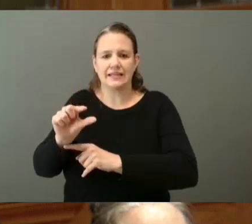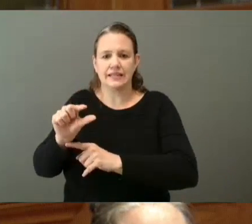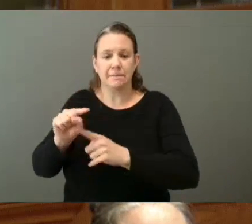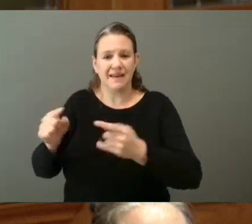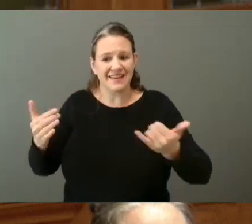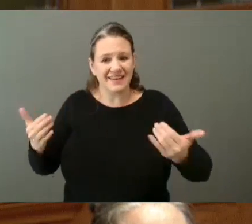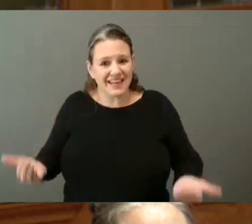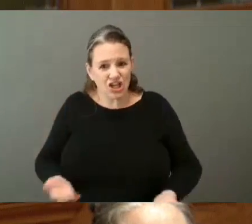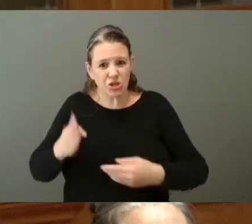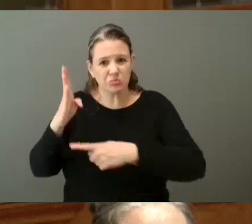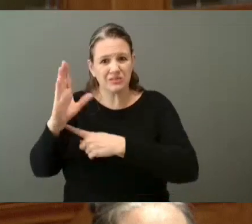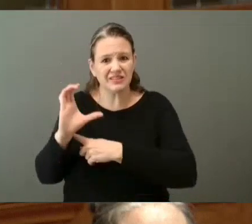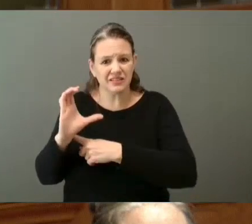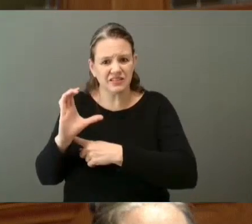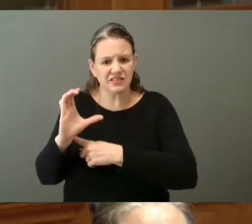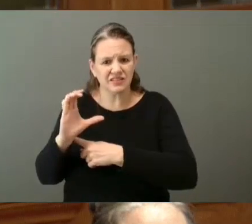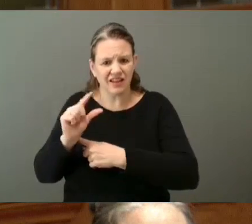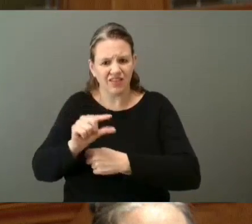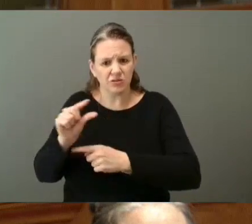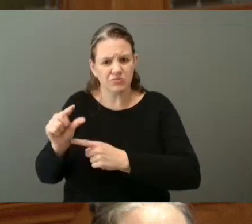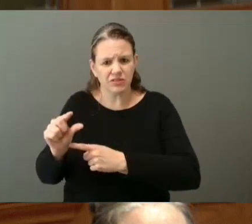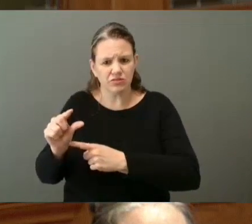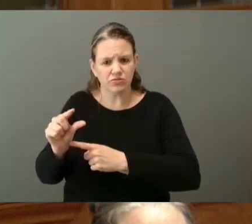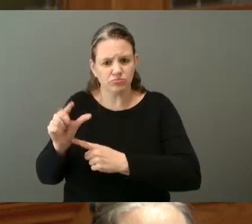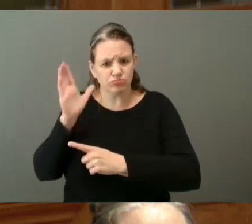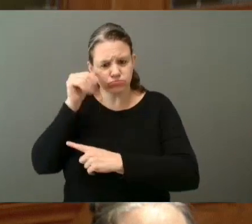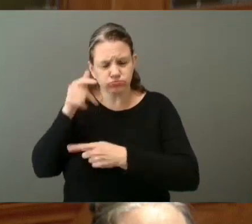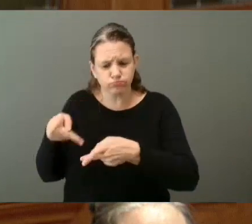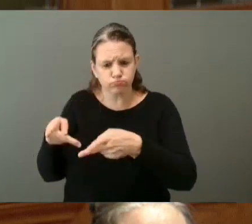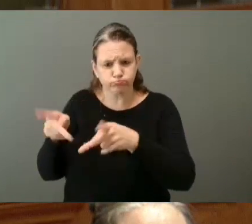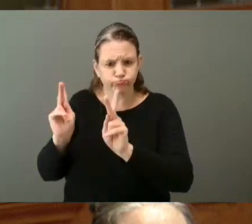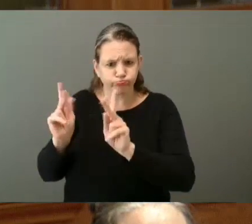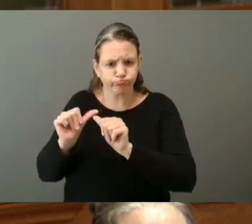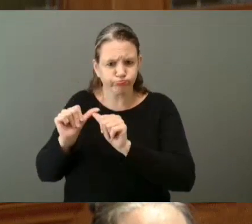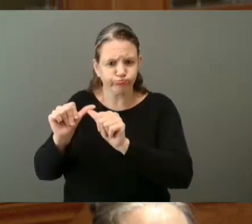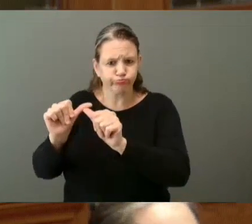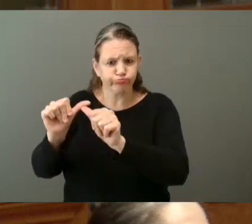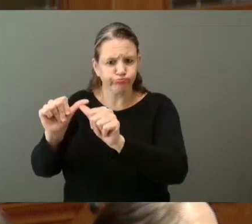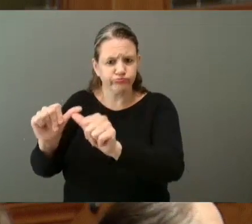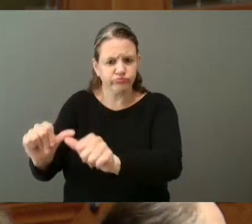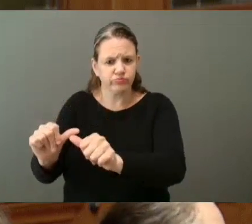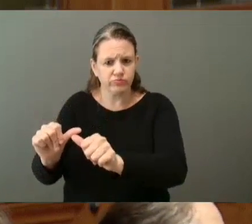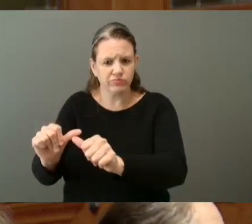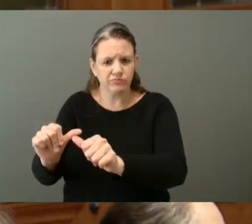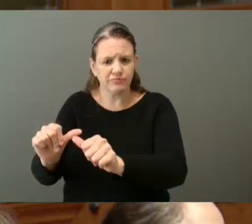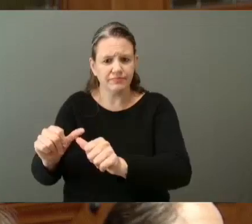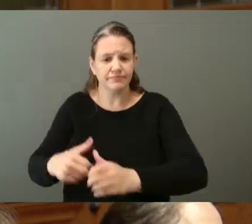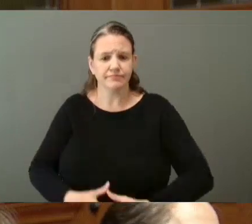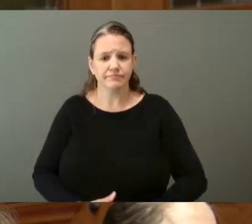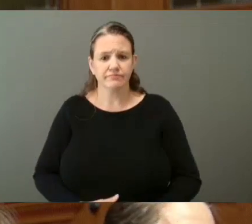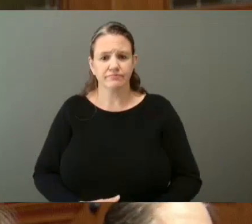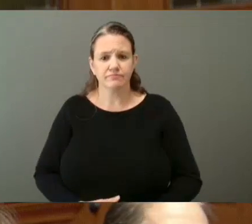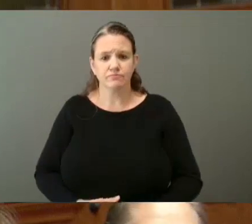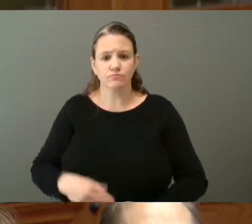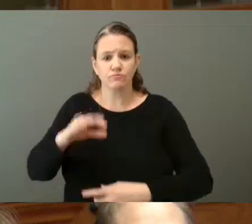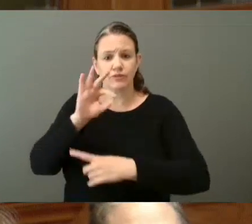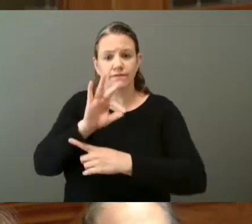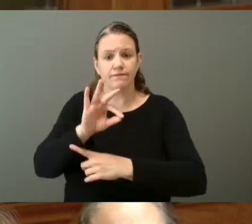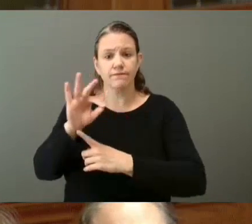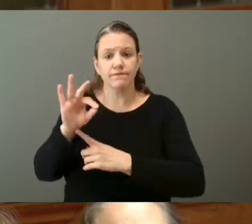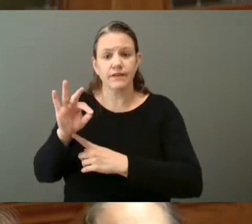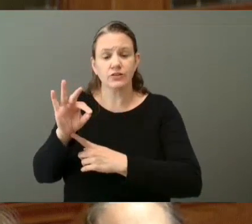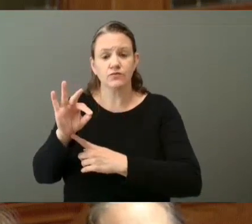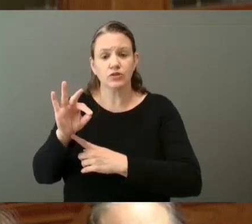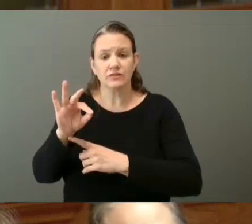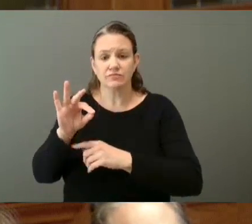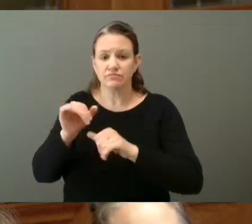growing the fossil fuel industry while climate disasters wreak havoc on our communities and ecosystems. My question is